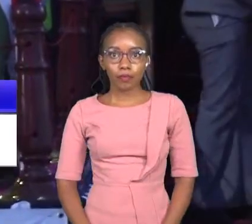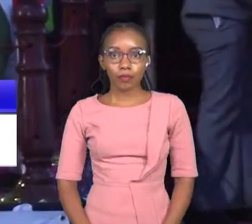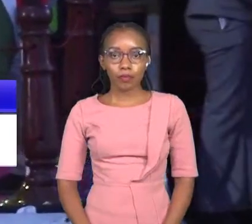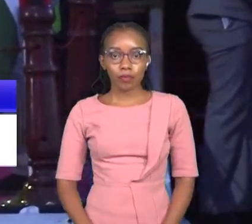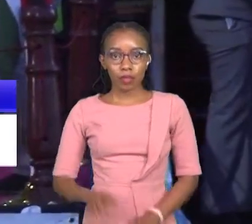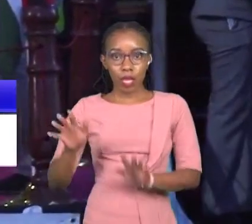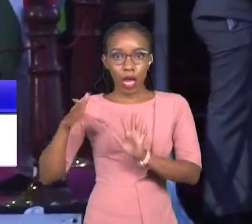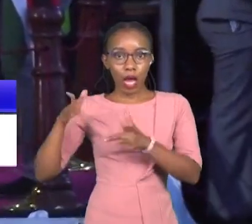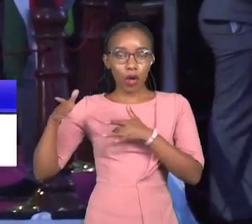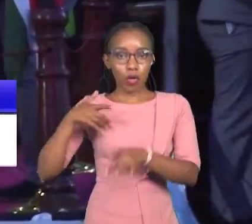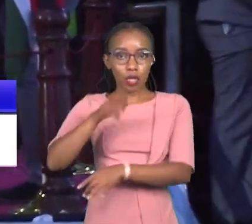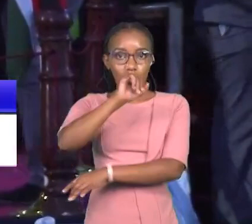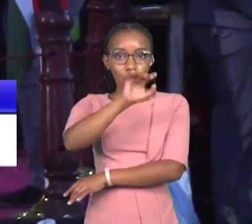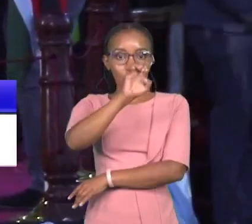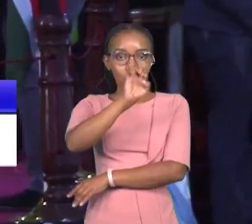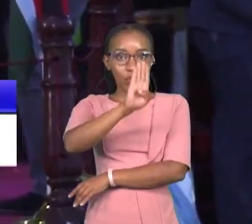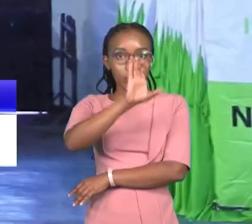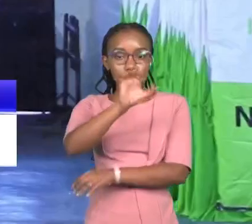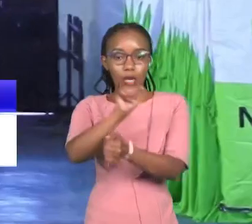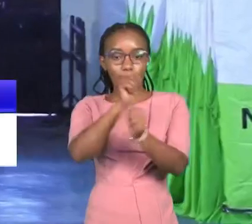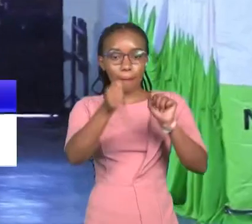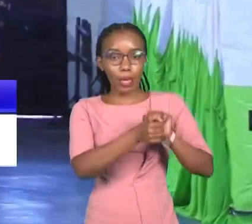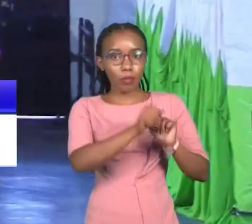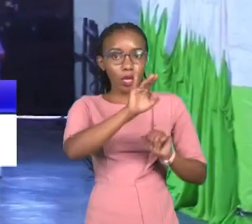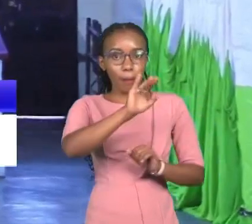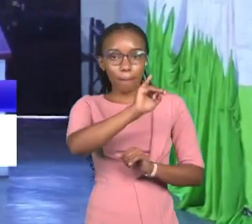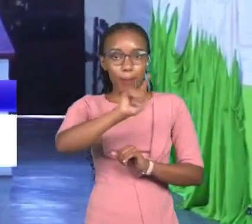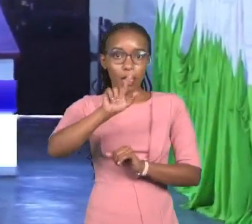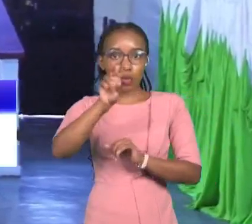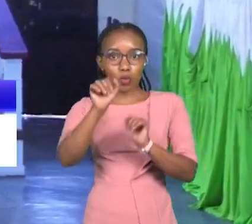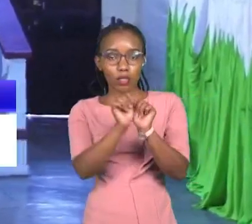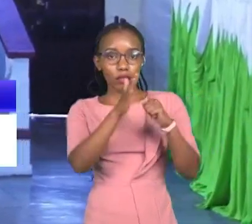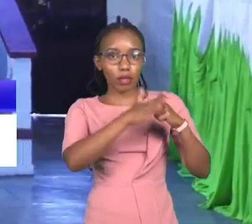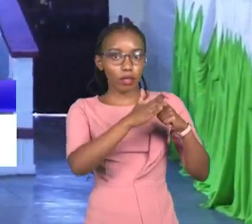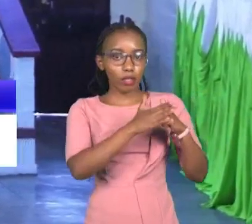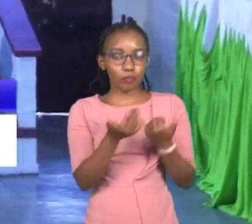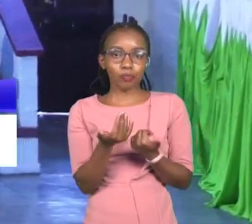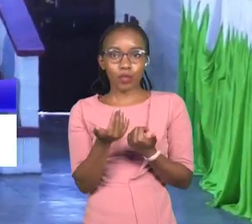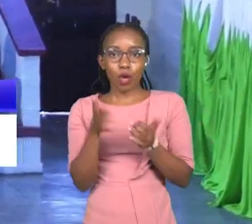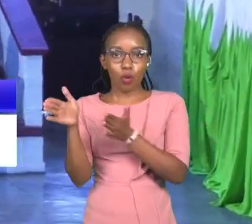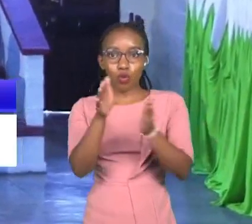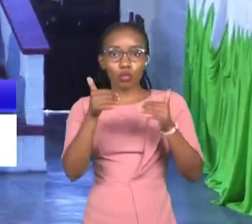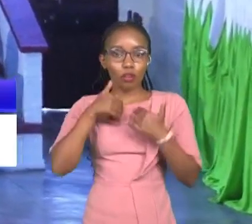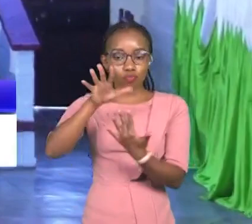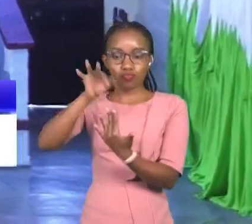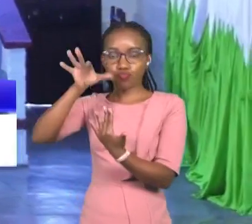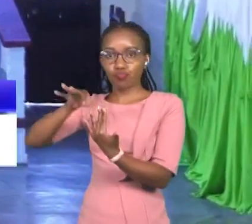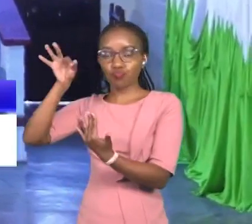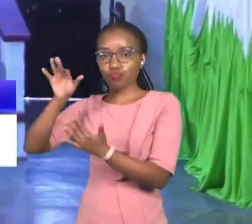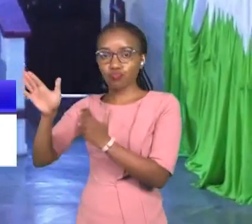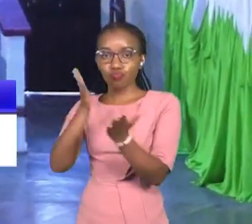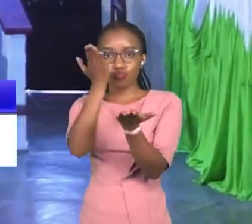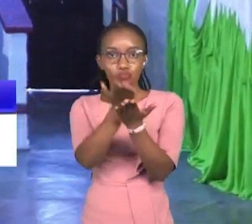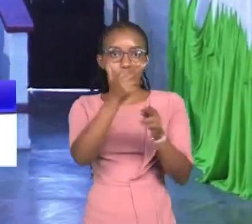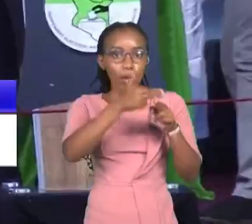According to the IEBC Amendment Bill 2019, institutions with slots at the selection panel are required to submit names